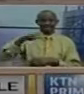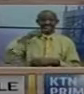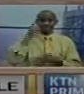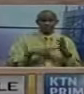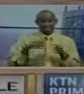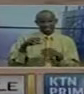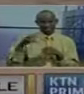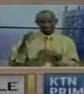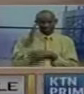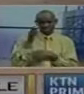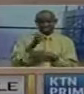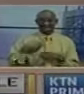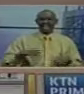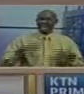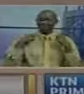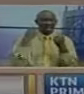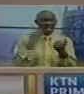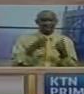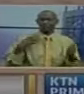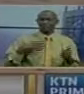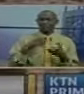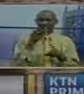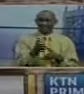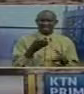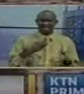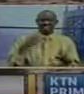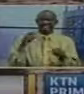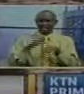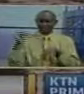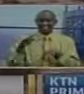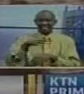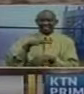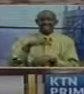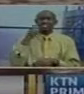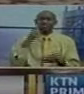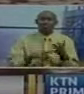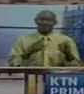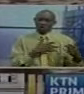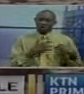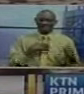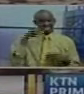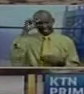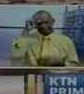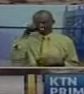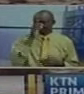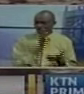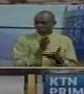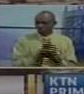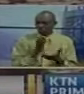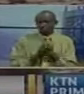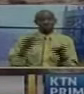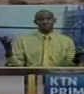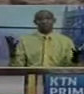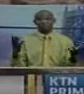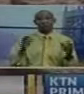insecurity in the area has made life unbearable for residents in the affected area and shared their concern that the government seems detached from